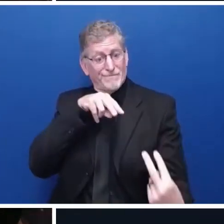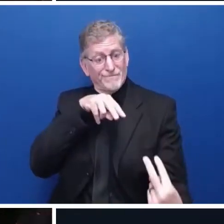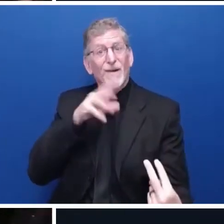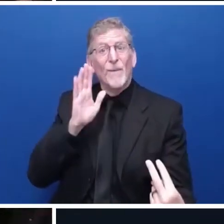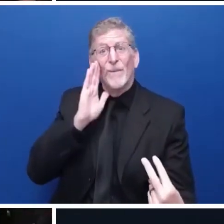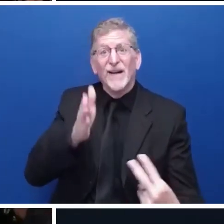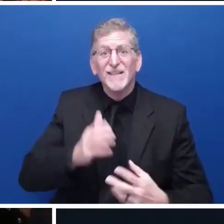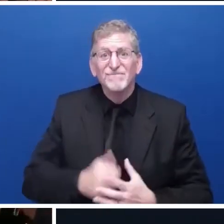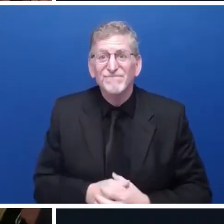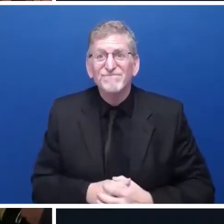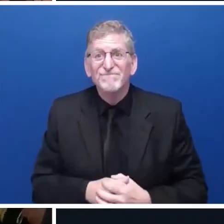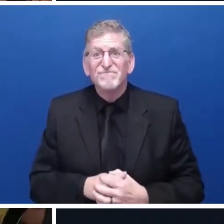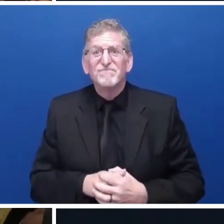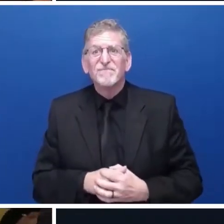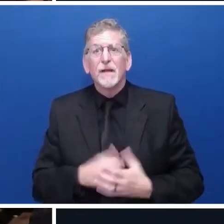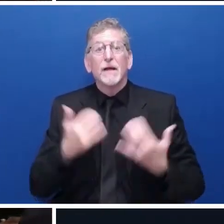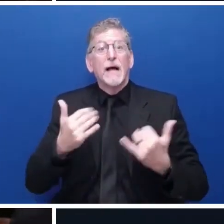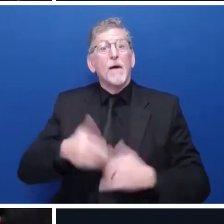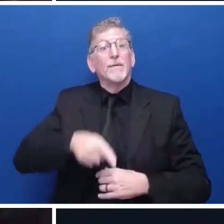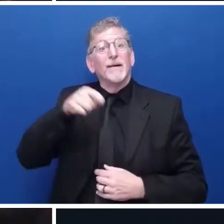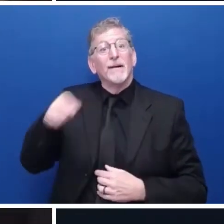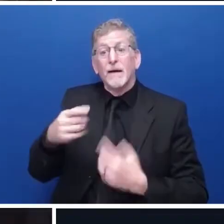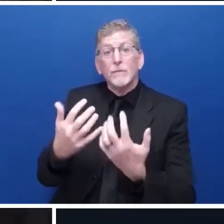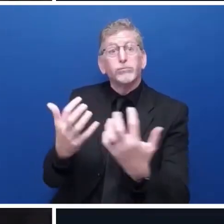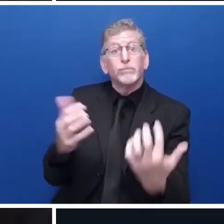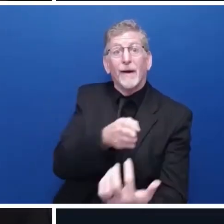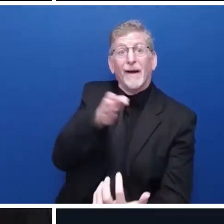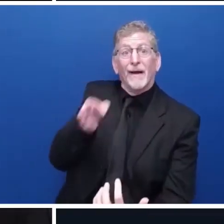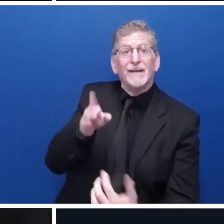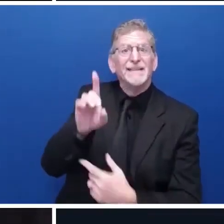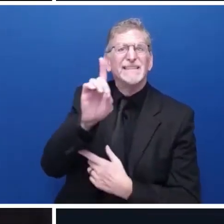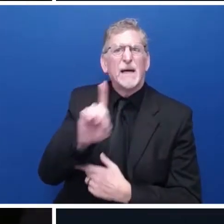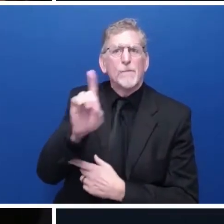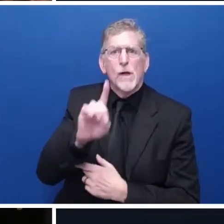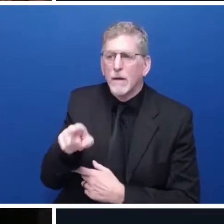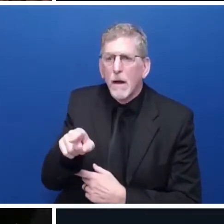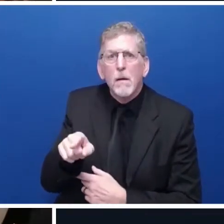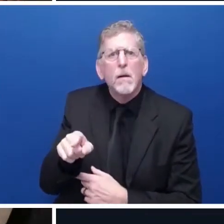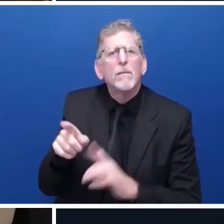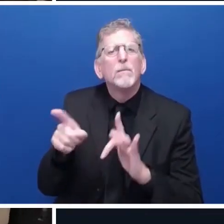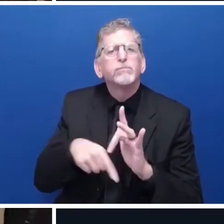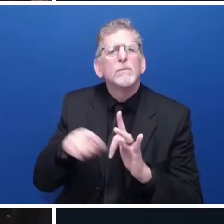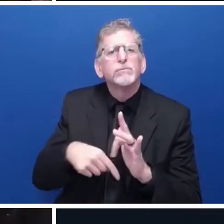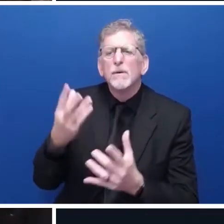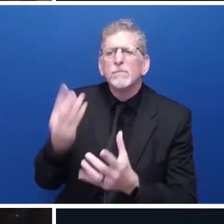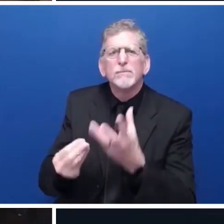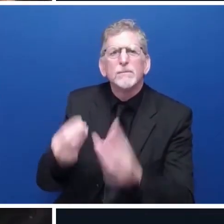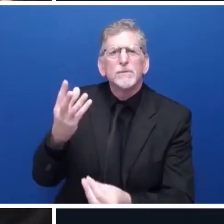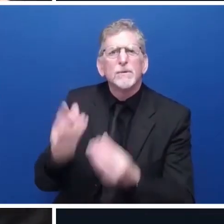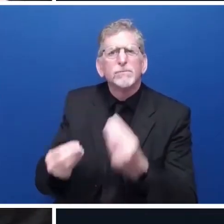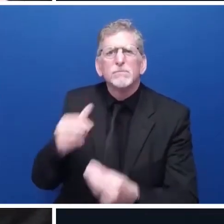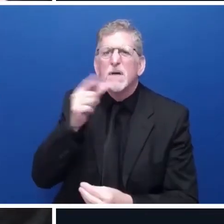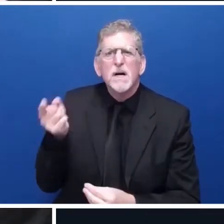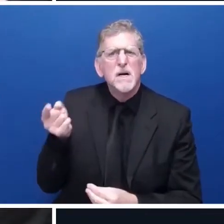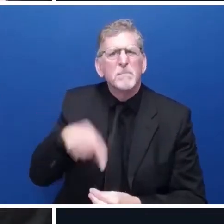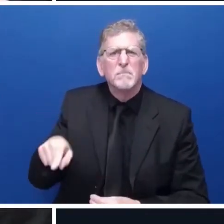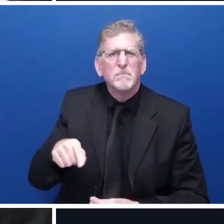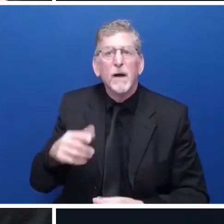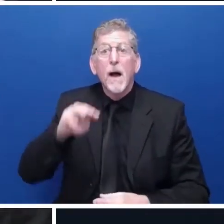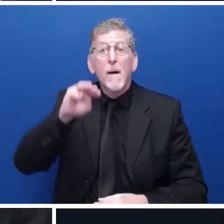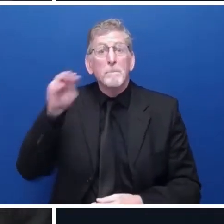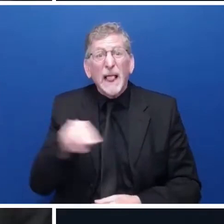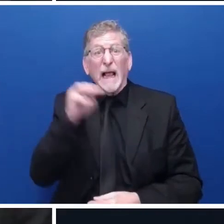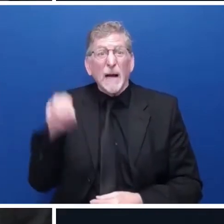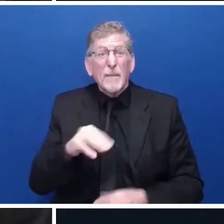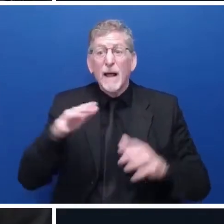of Americans watching at home, there are some growing concerns. The latest poll from PBS News, NPR, and Marist finds that 6 in